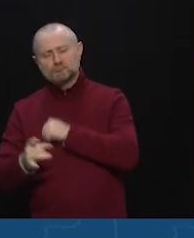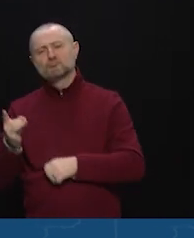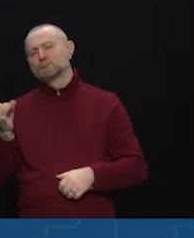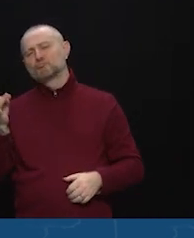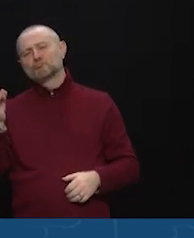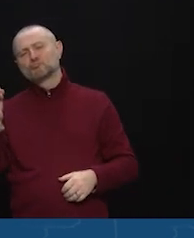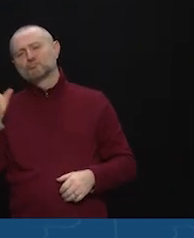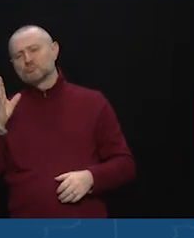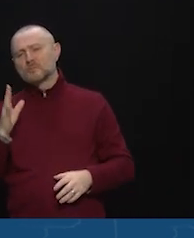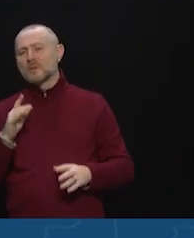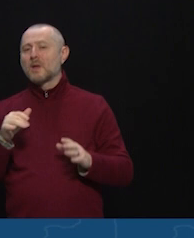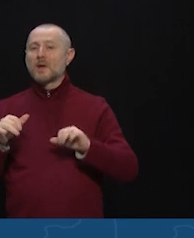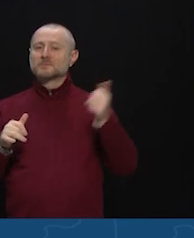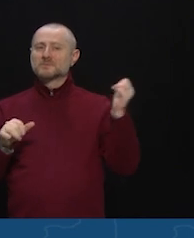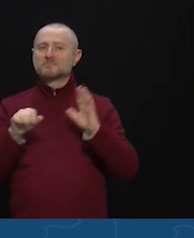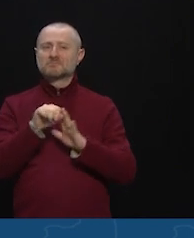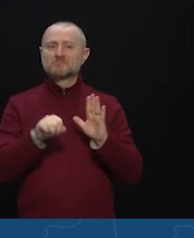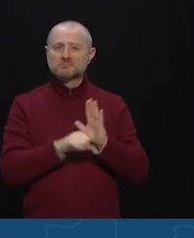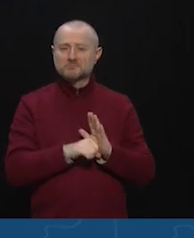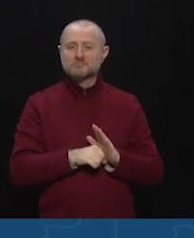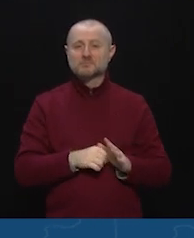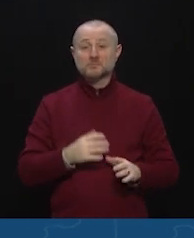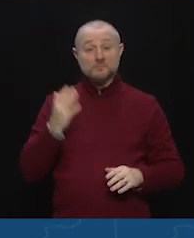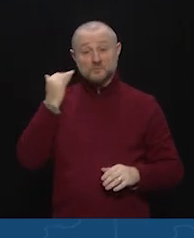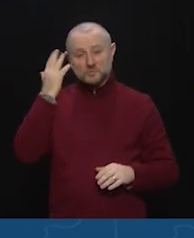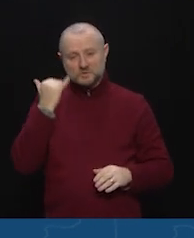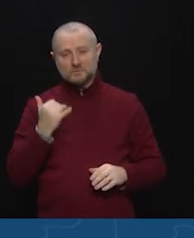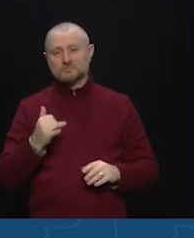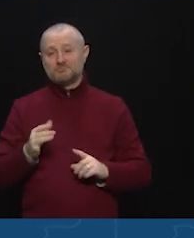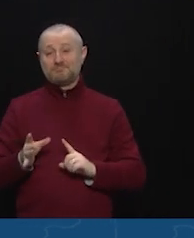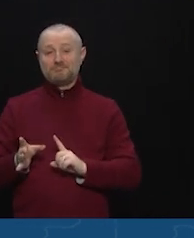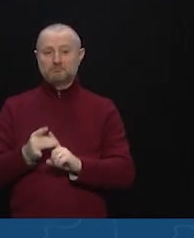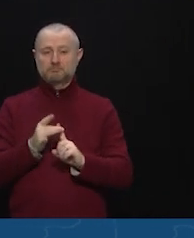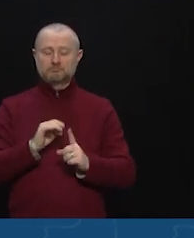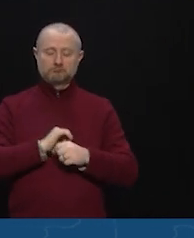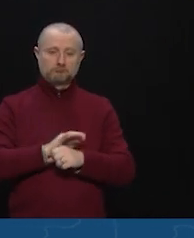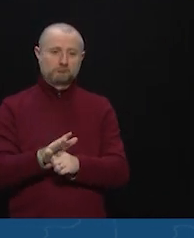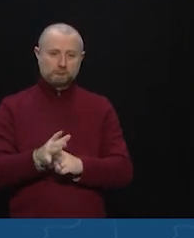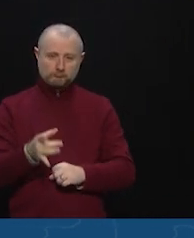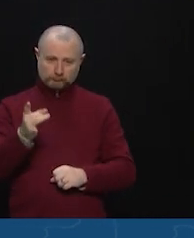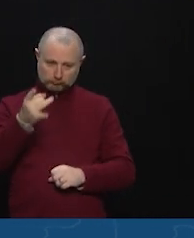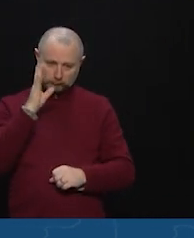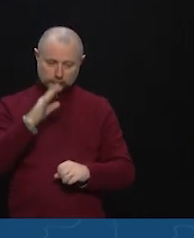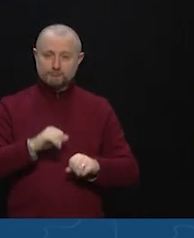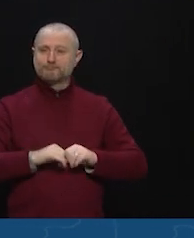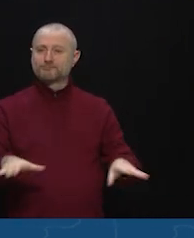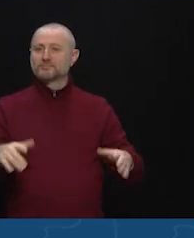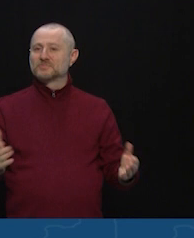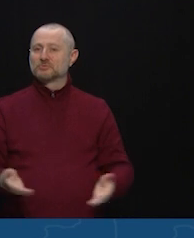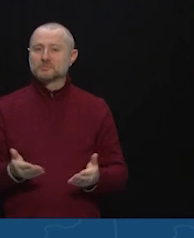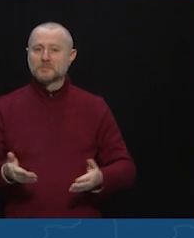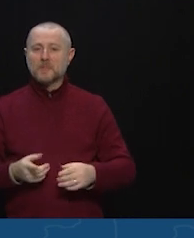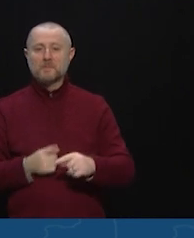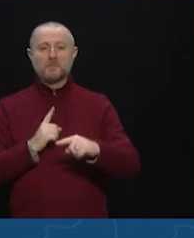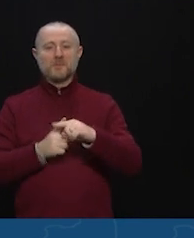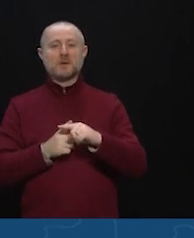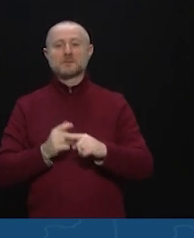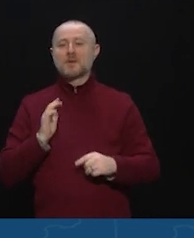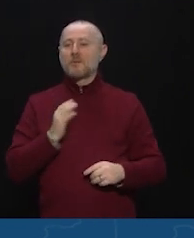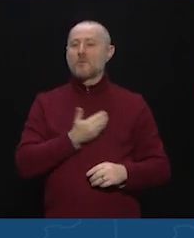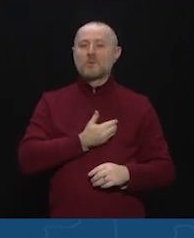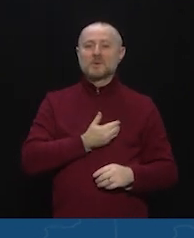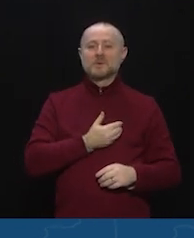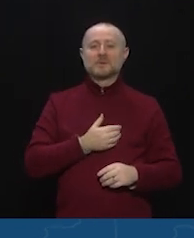because of it started here, and then also the result of the density of the cities. And cities across the